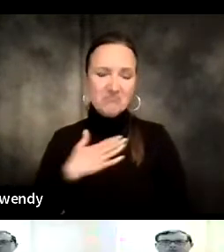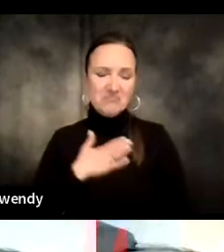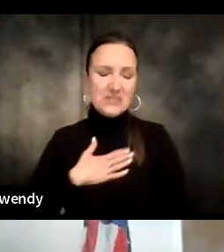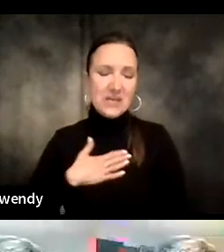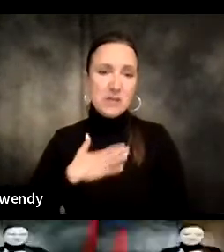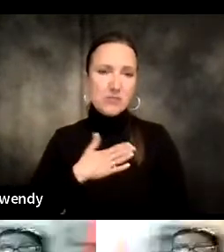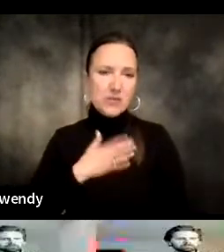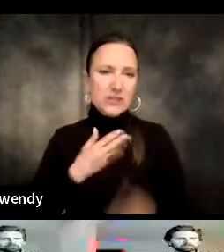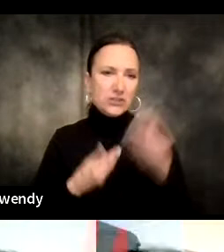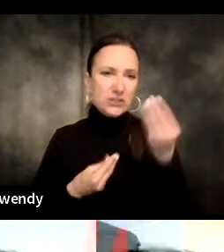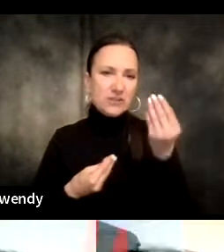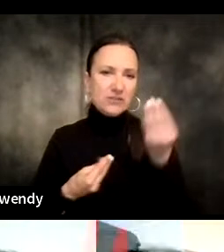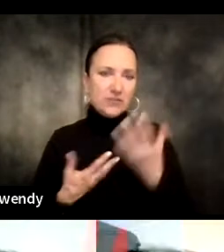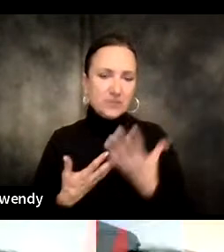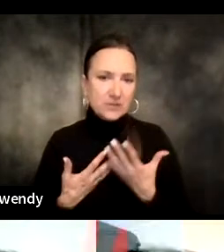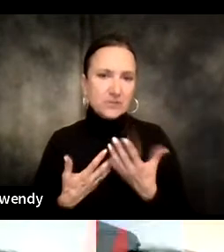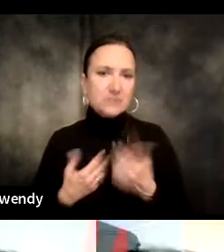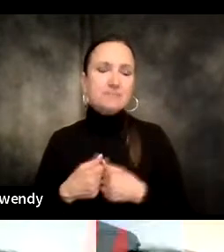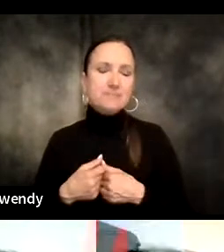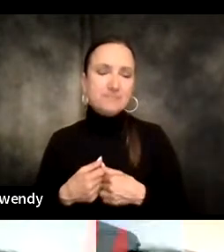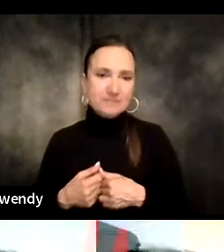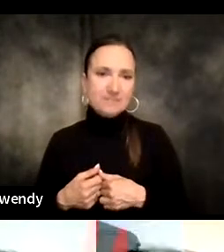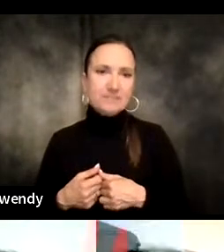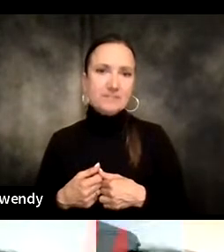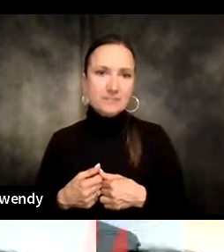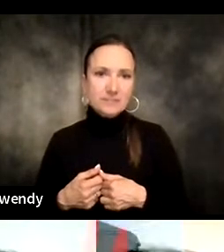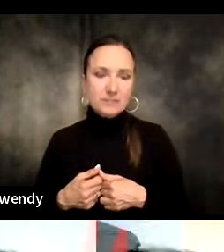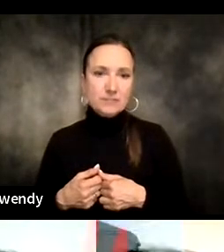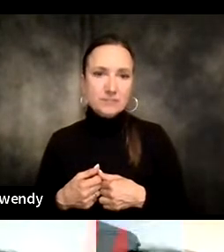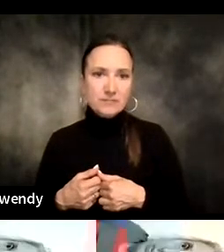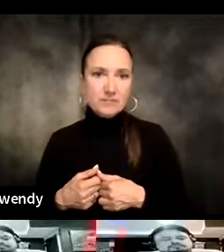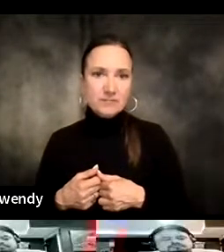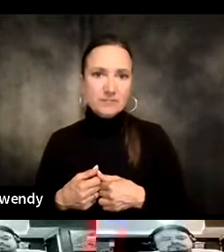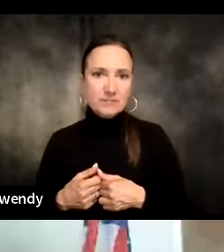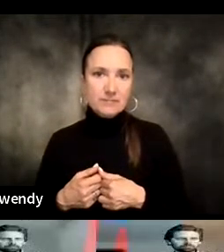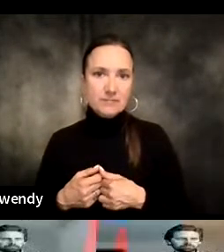appreciate the information that you shared, Ms. Jefferson.